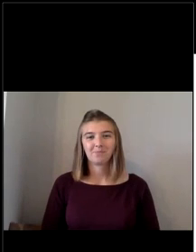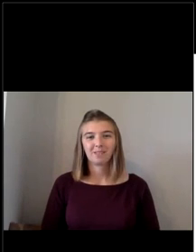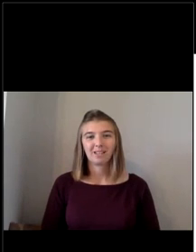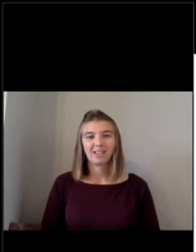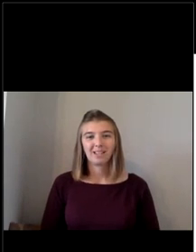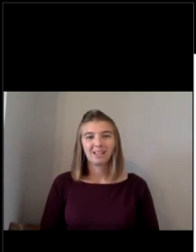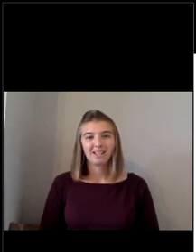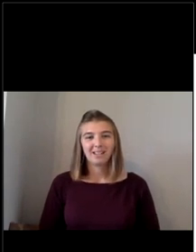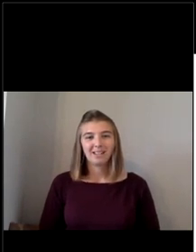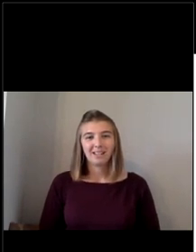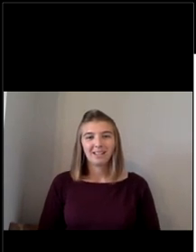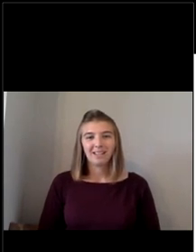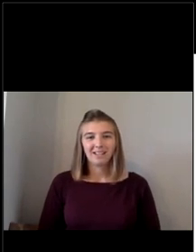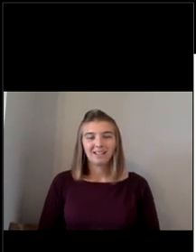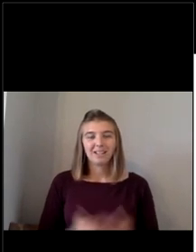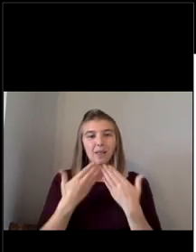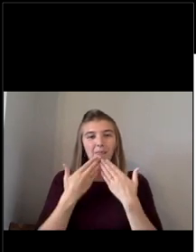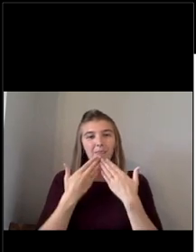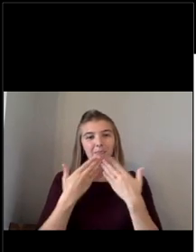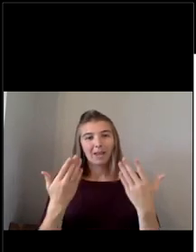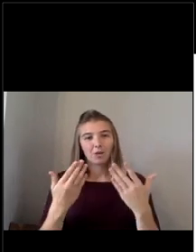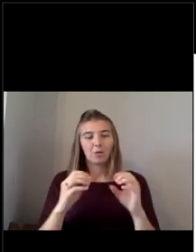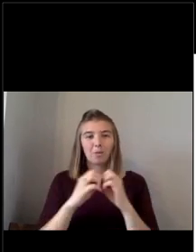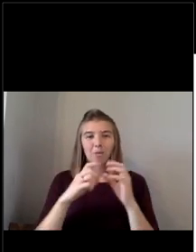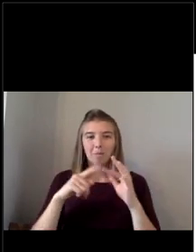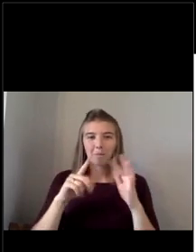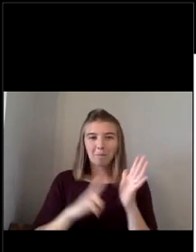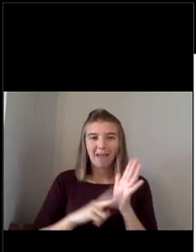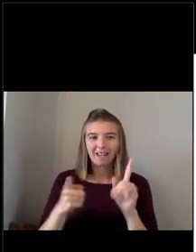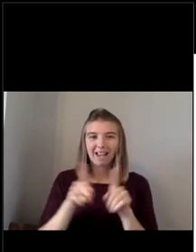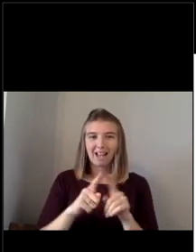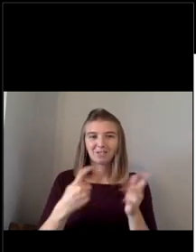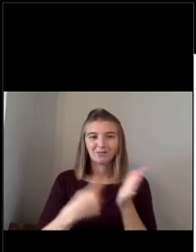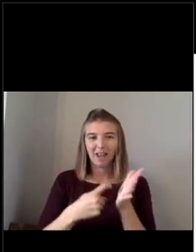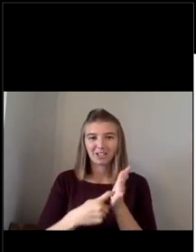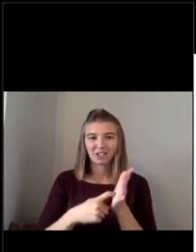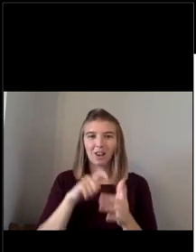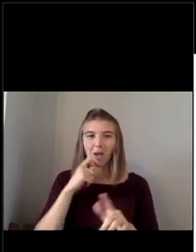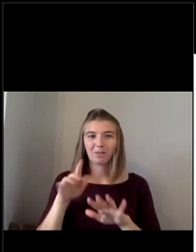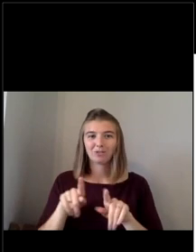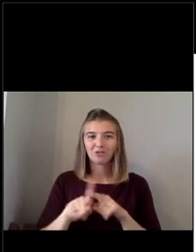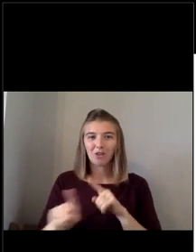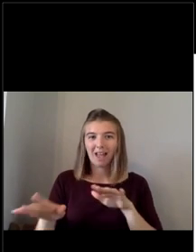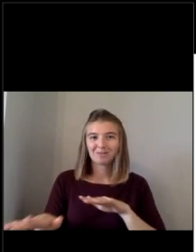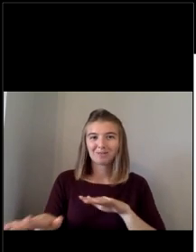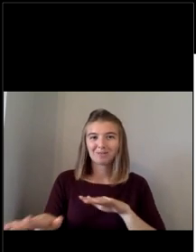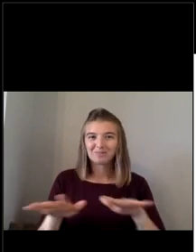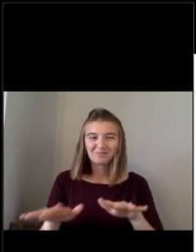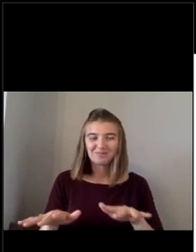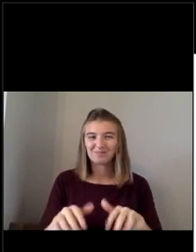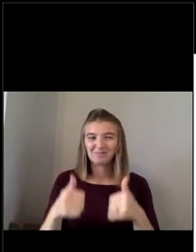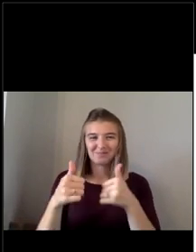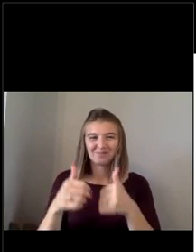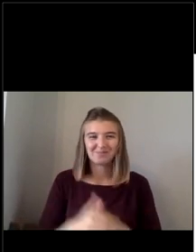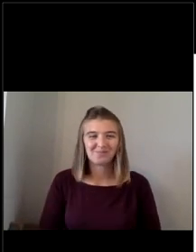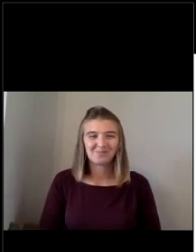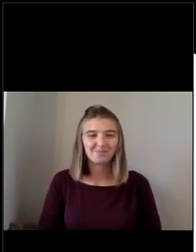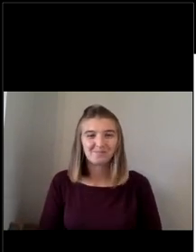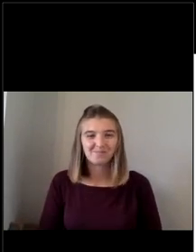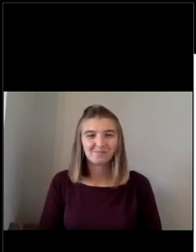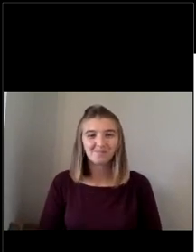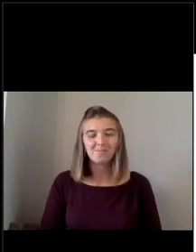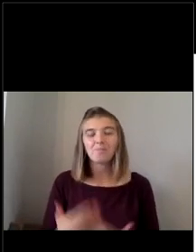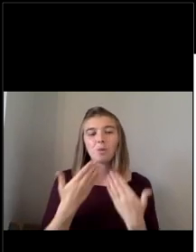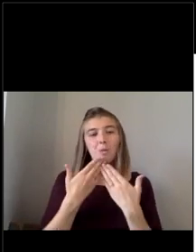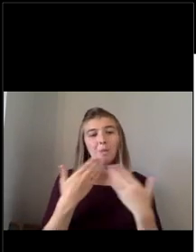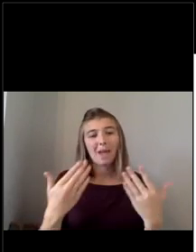Ben. And thank you, Rachel. I promise to try and speak at a pace that is useful and workable. Thank you to the Royal